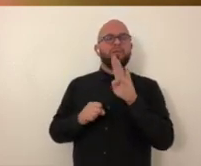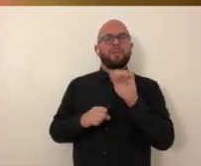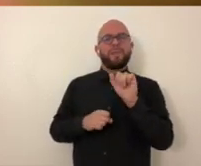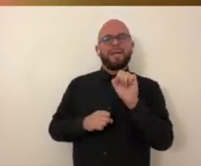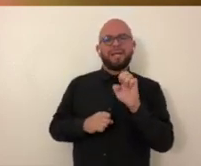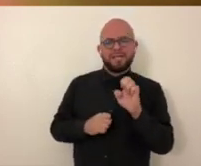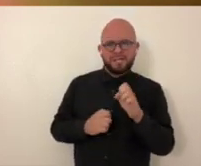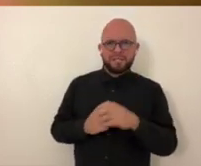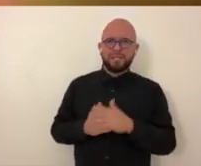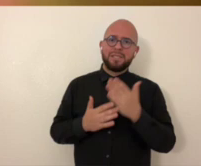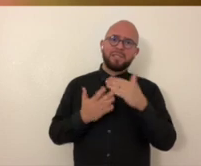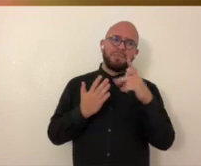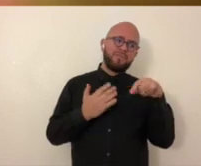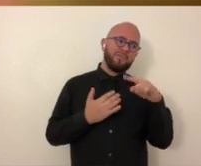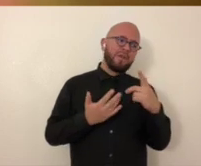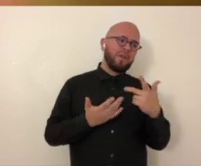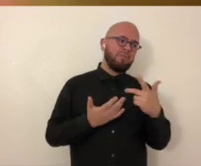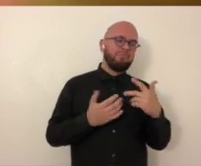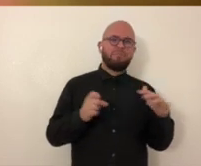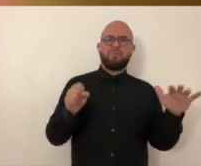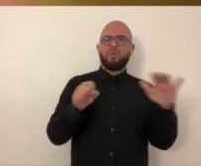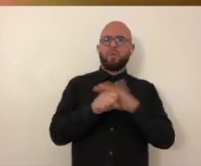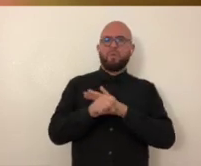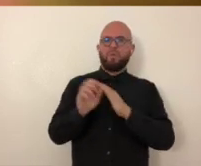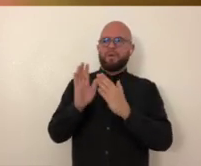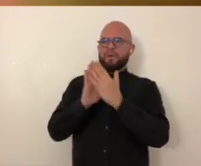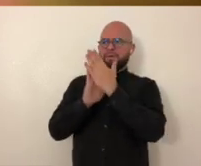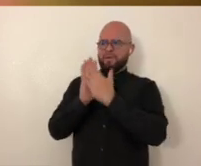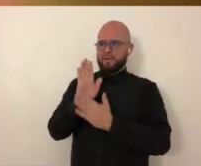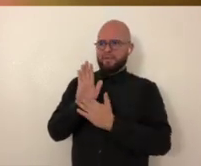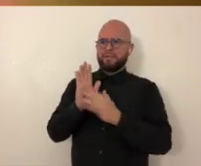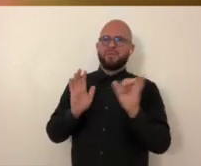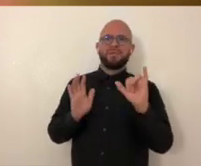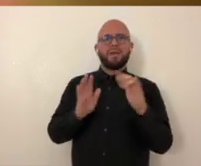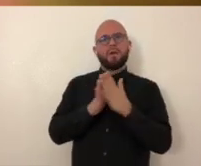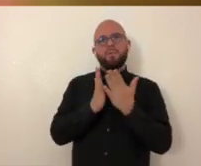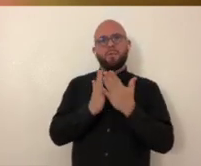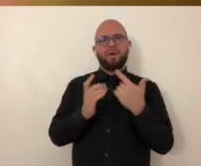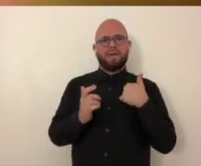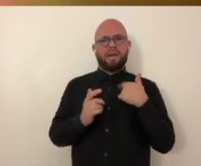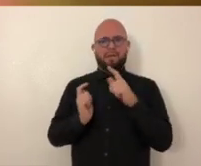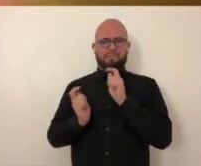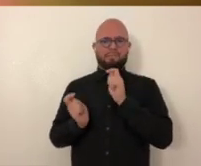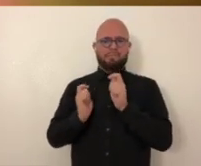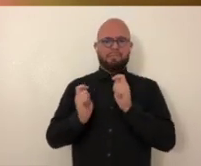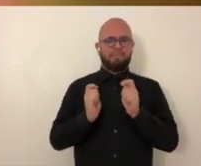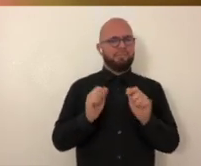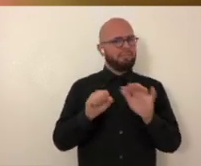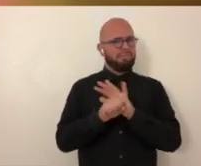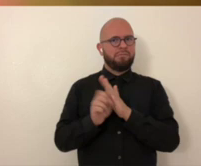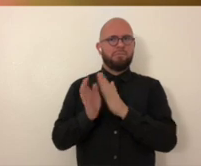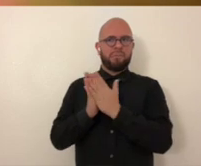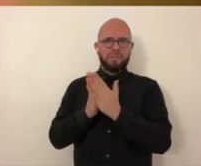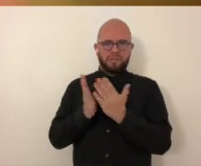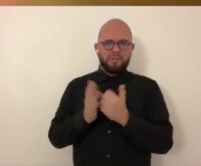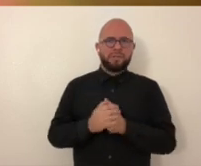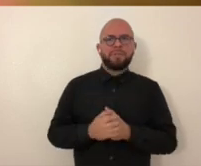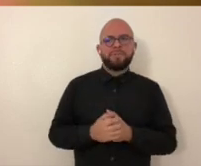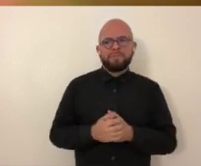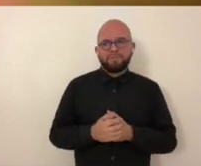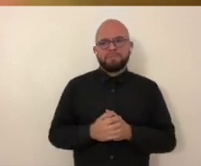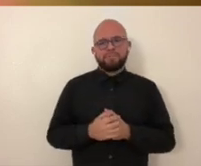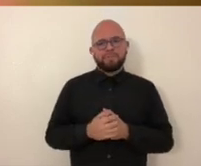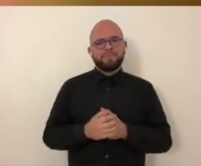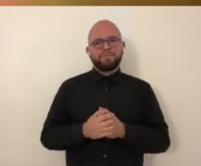covers as a base. Some of them I've kept the whole cover intact, so it's like a book, an altered